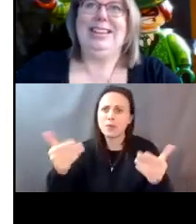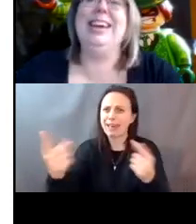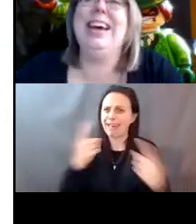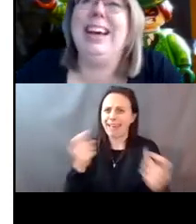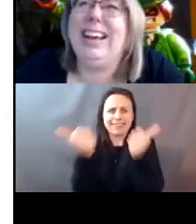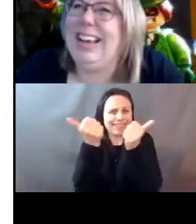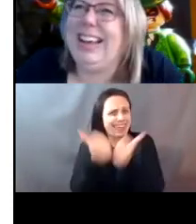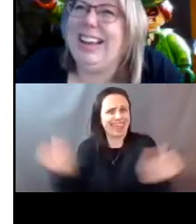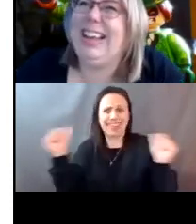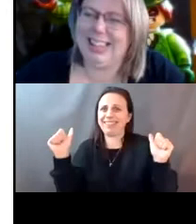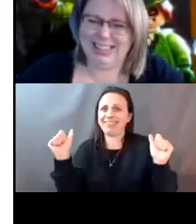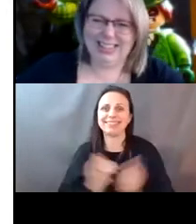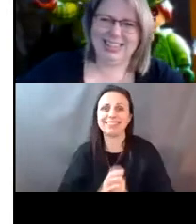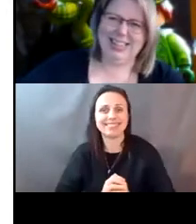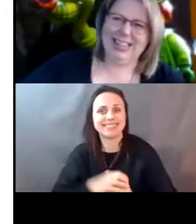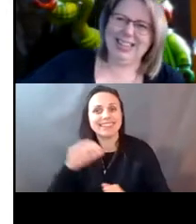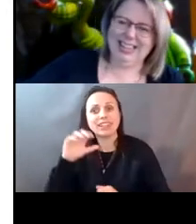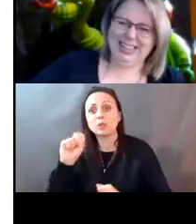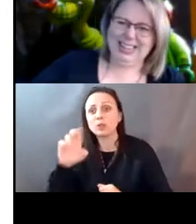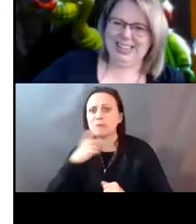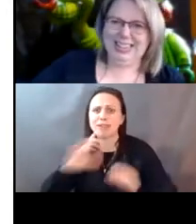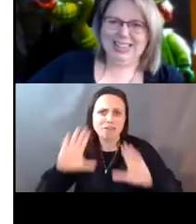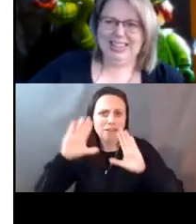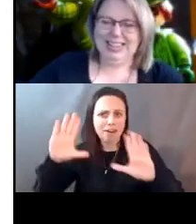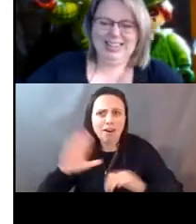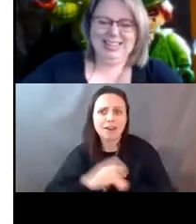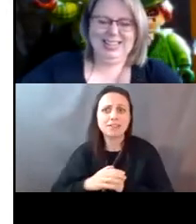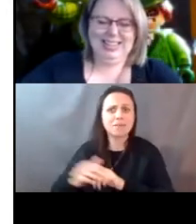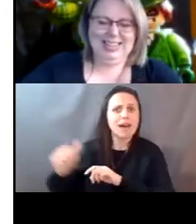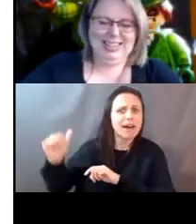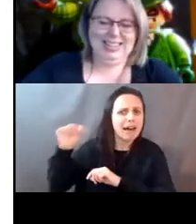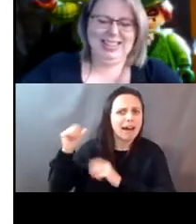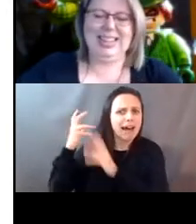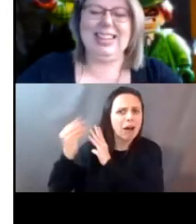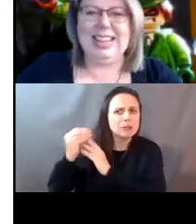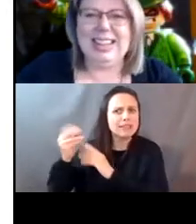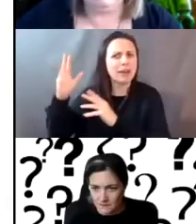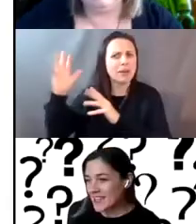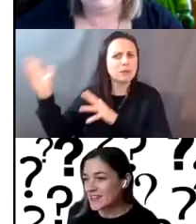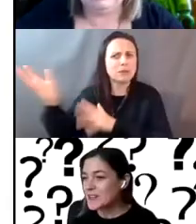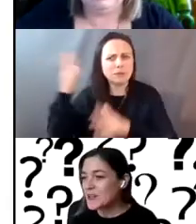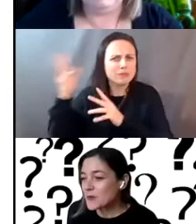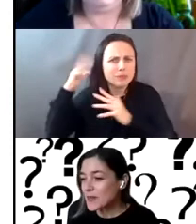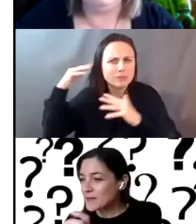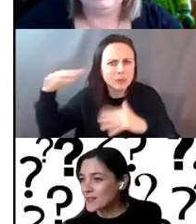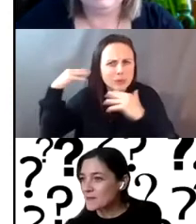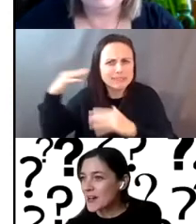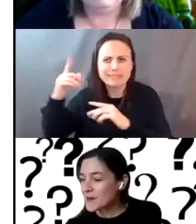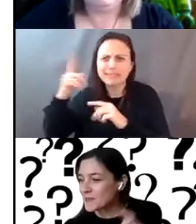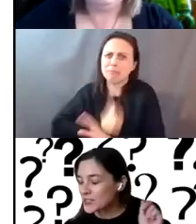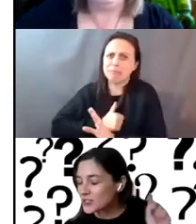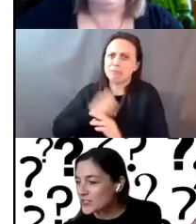anything. Awesome. And I just got the leaf blower going outside my window, so I'm going to apologize for that, and I'll mute as soon as I can. But we have